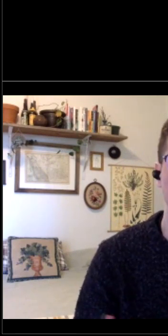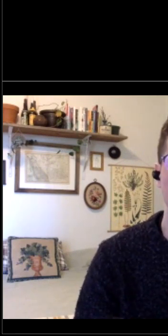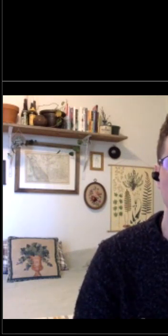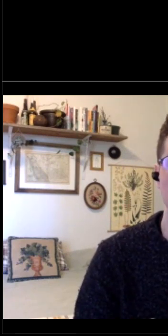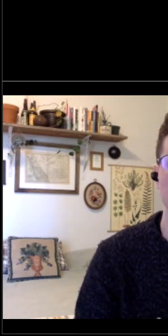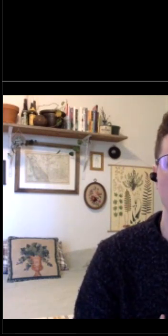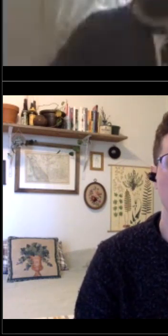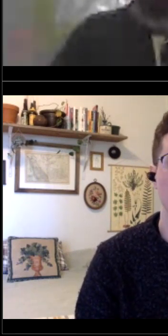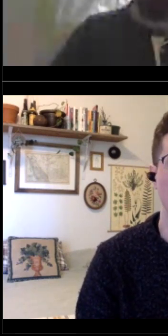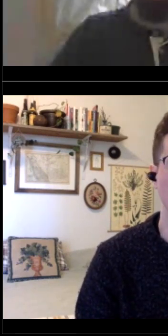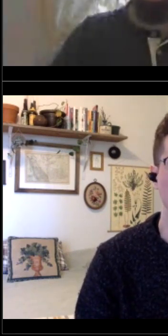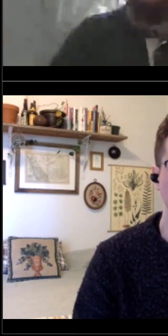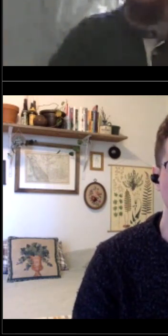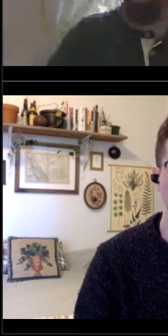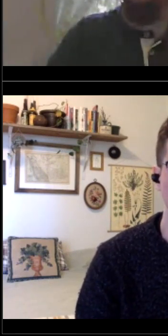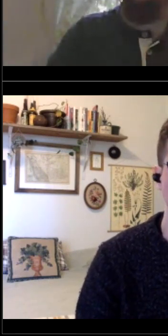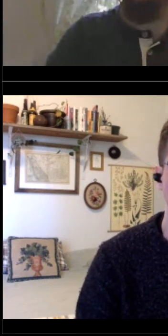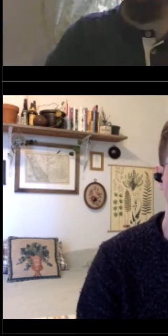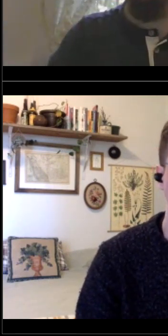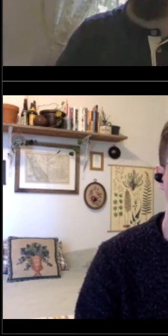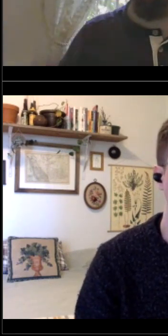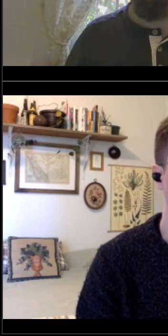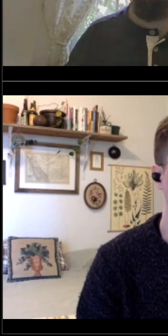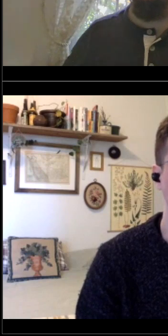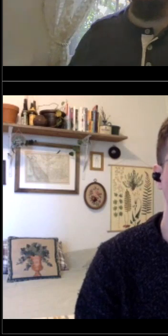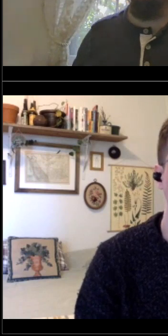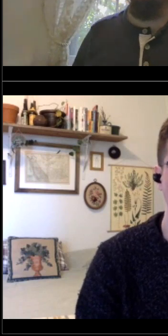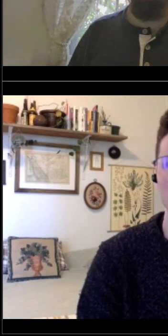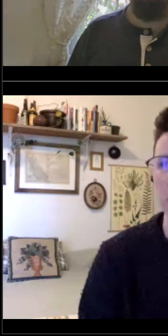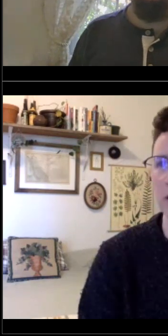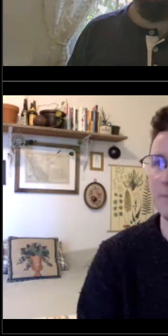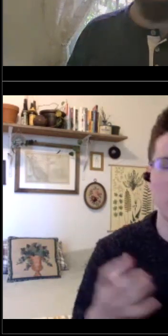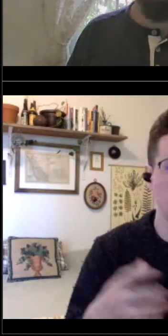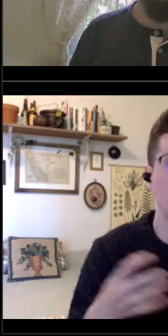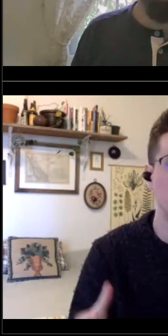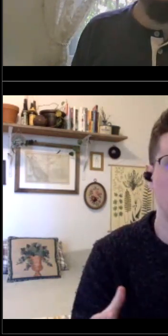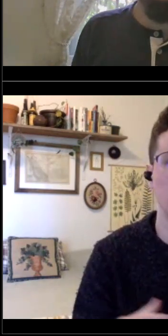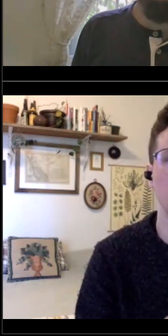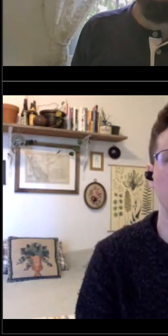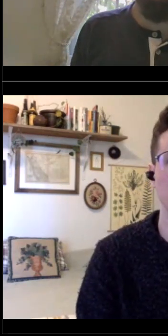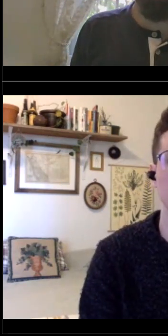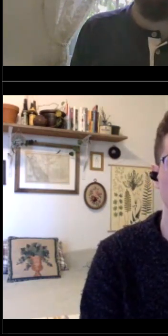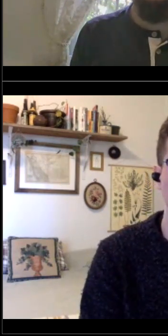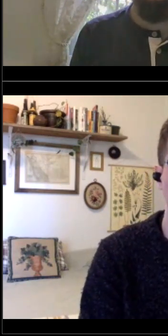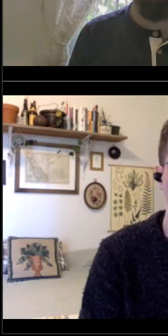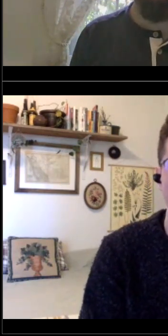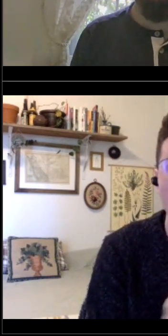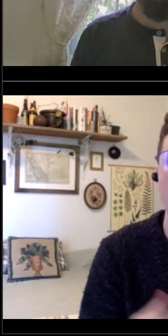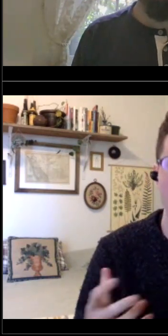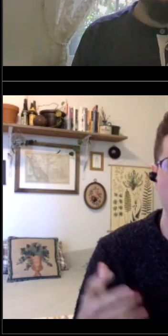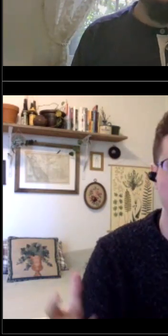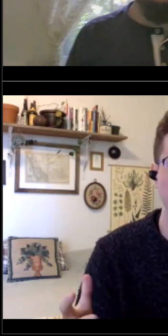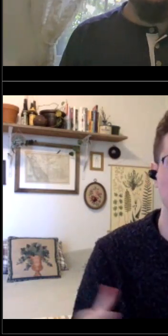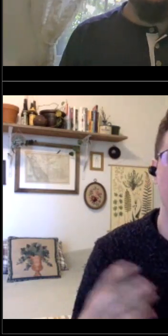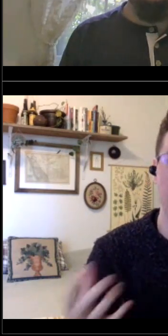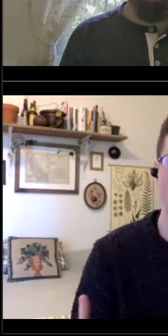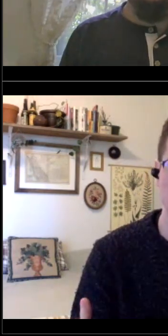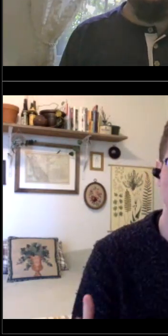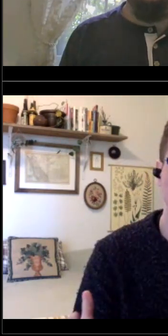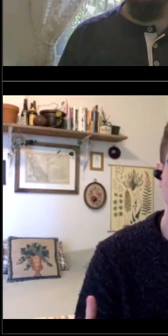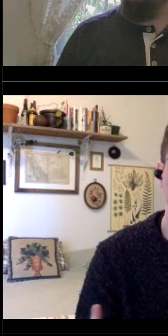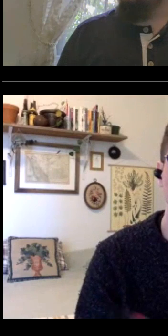usage of pronouns that we don't talk about quite as often is the fact that when we use pronouns to refer to somebody, we are in